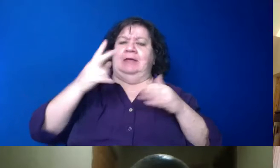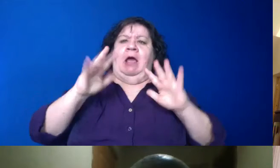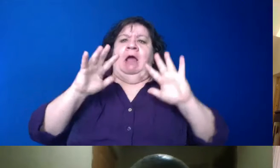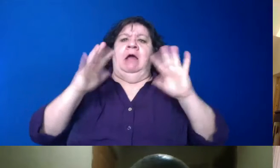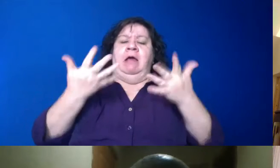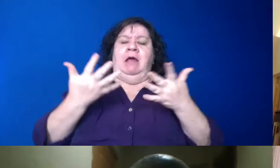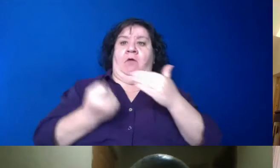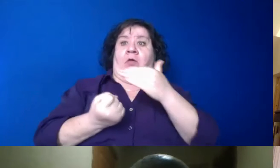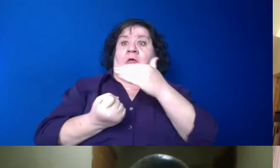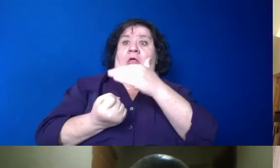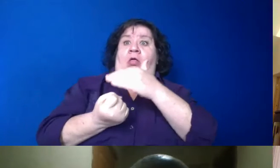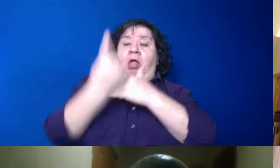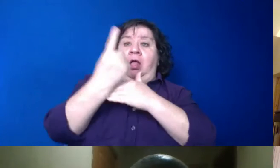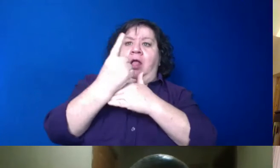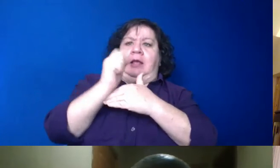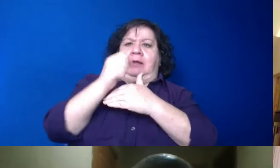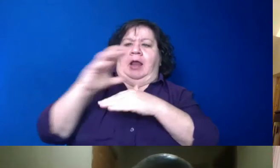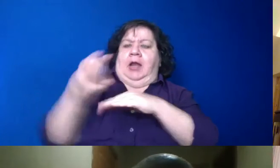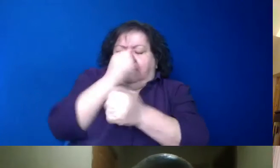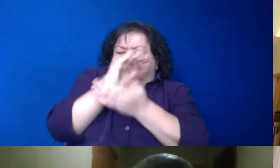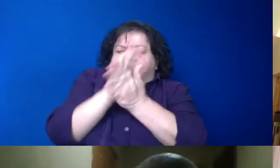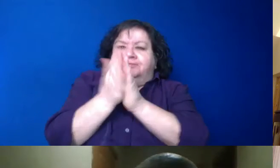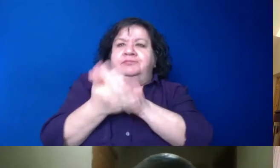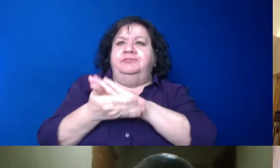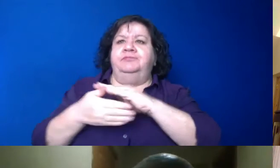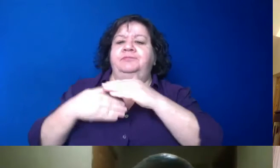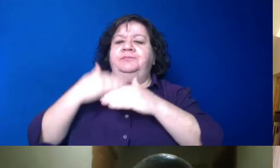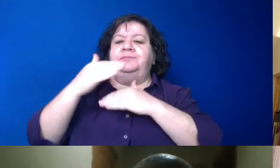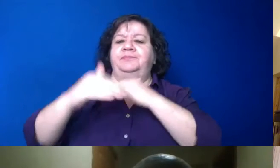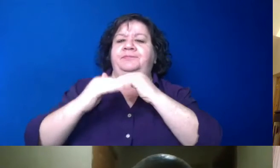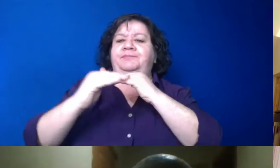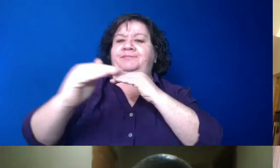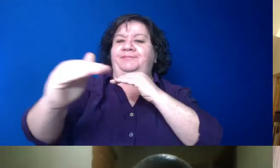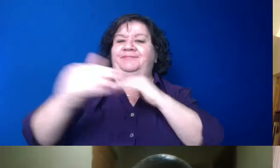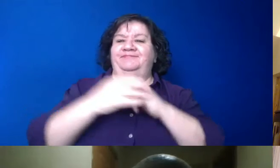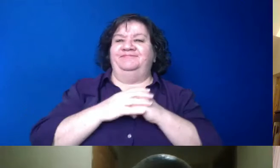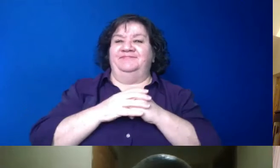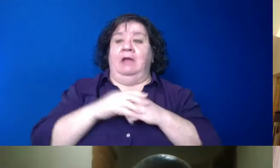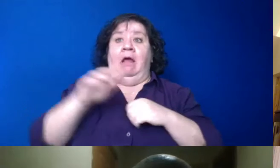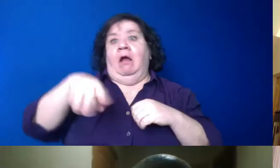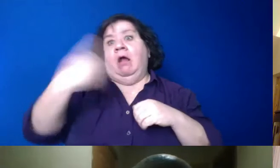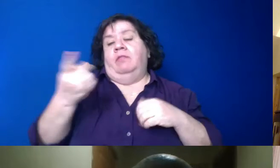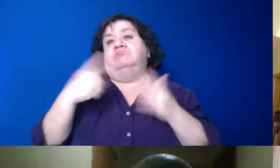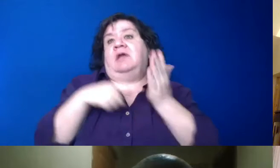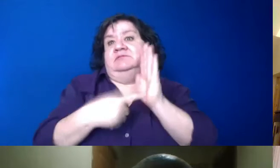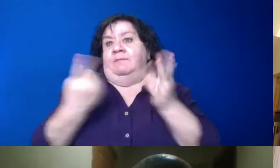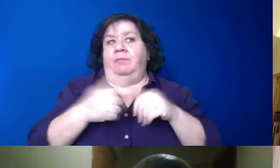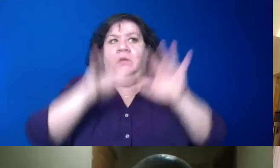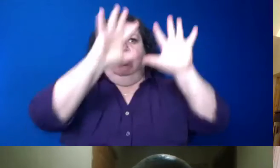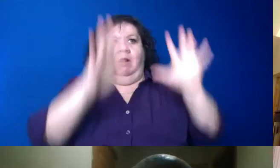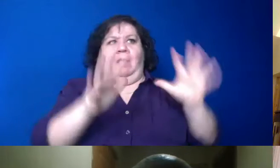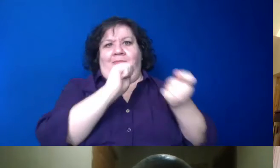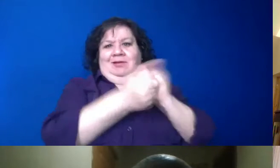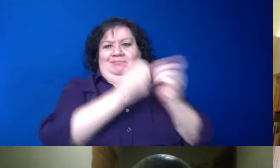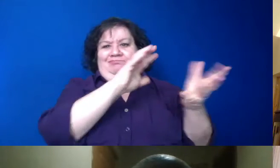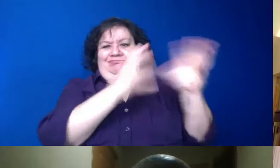to do something not on every aspect of climate change, but only on the responsiveness so